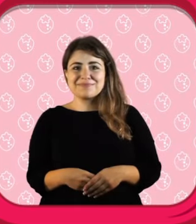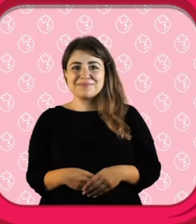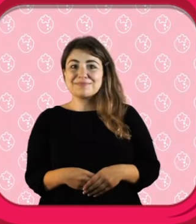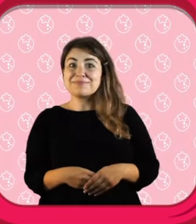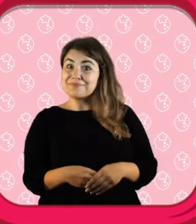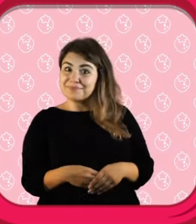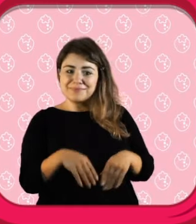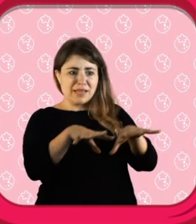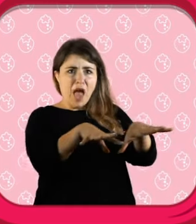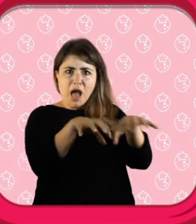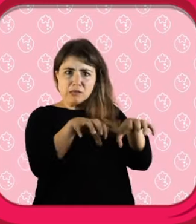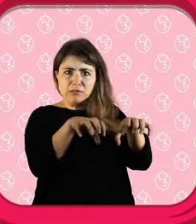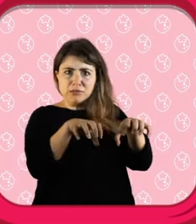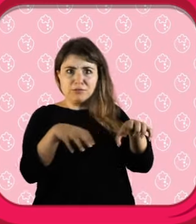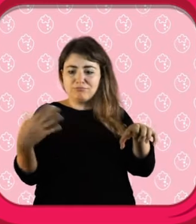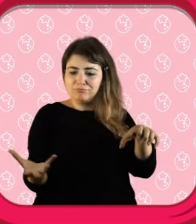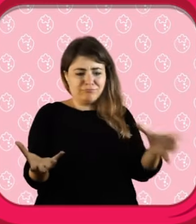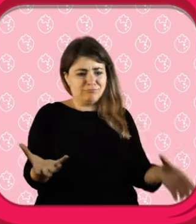Pour the ice into the blender.